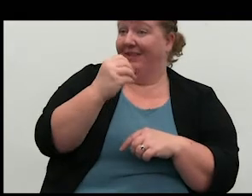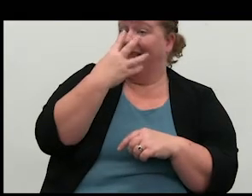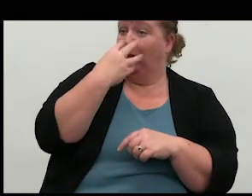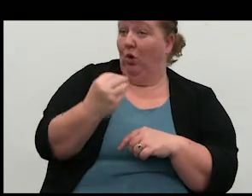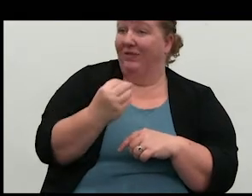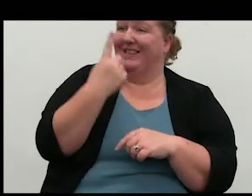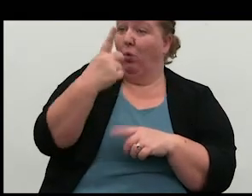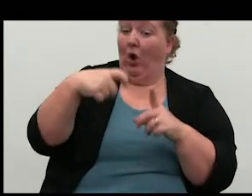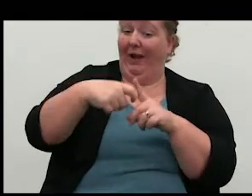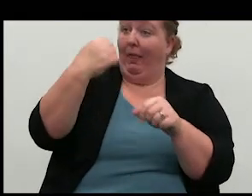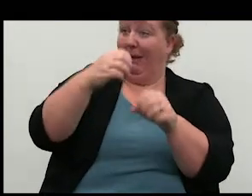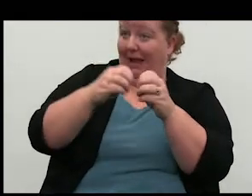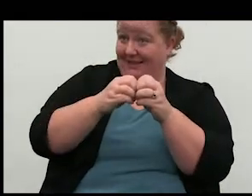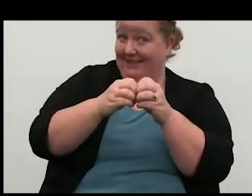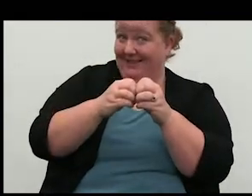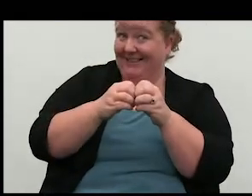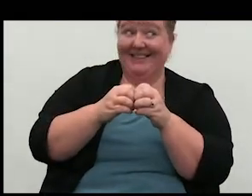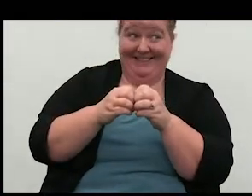be a kilobyte.